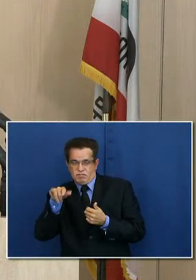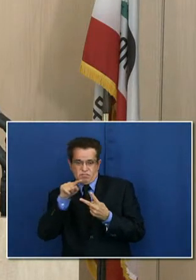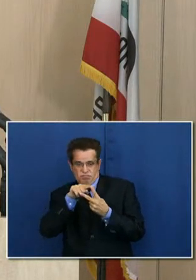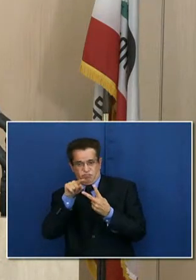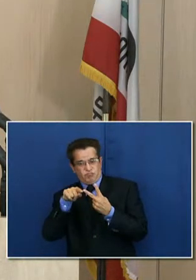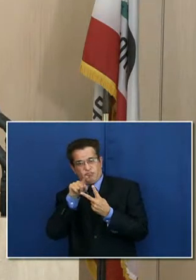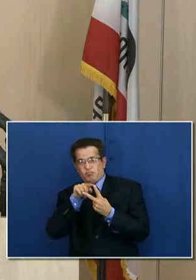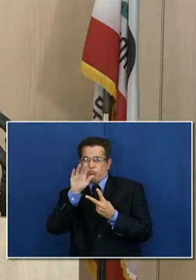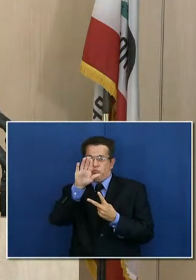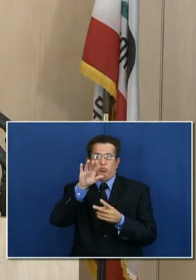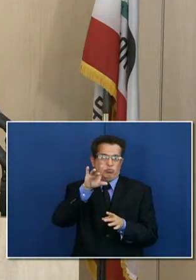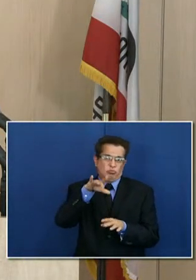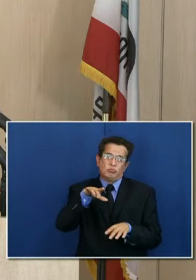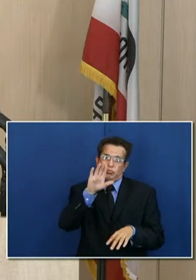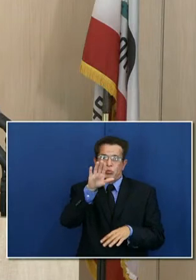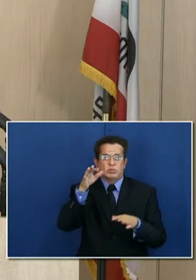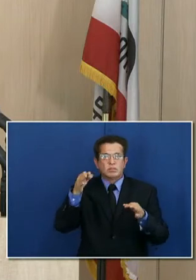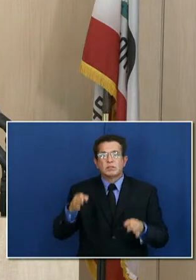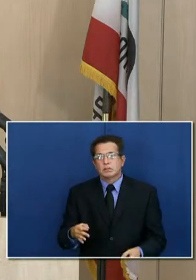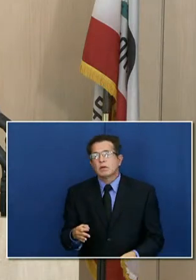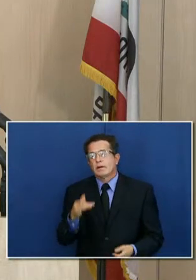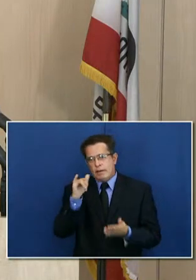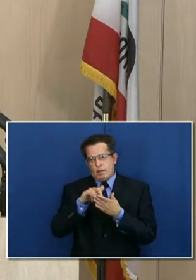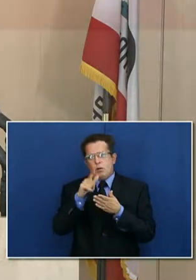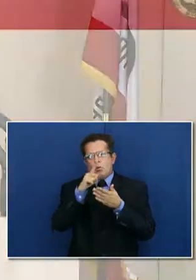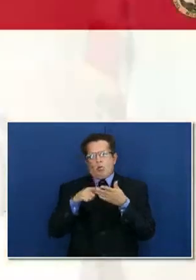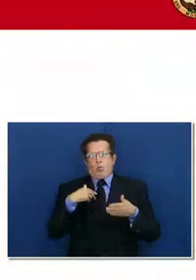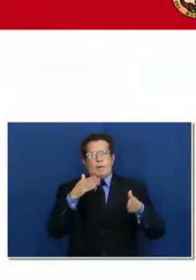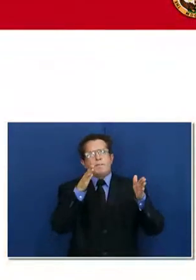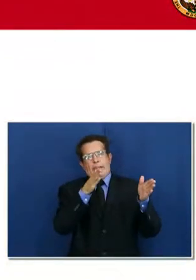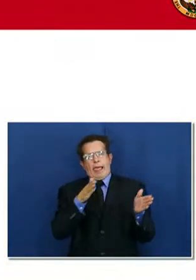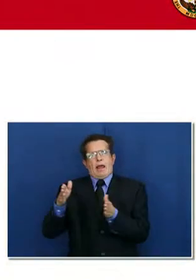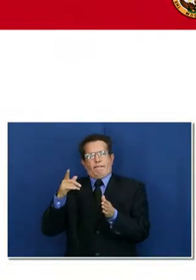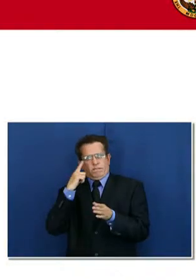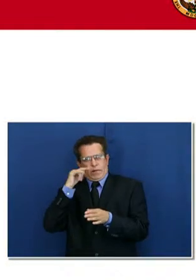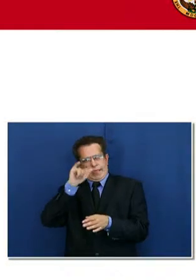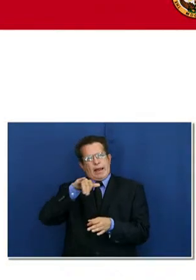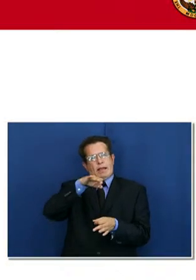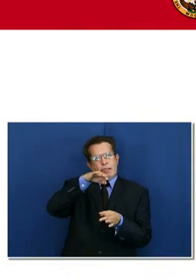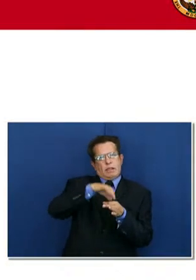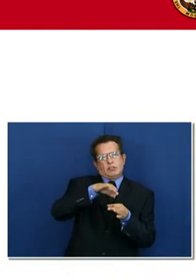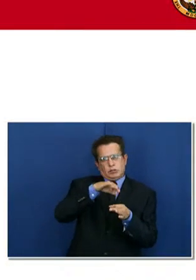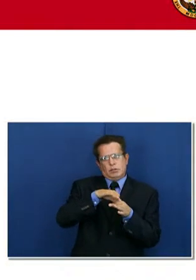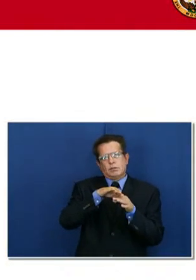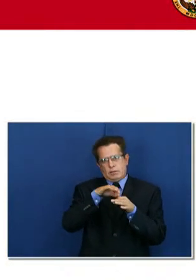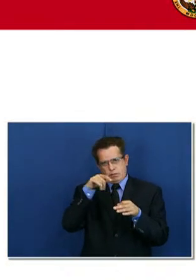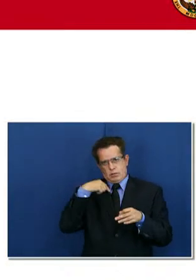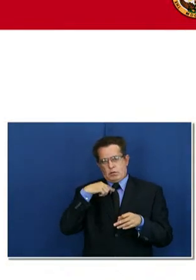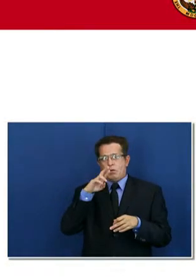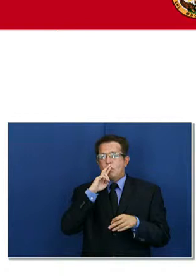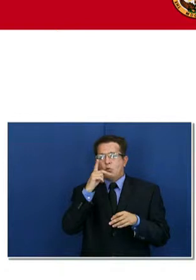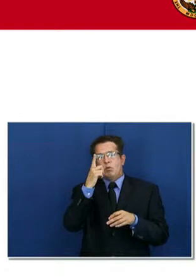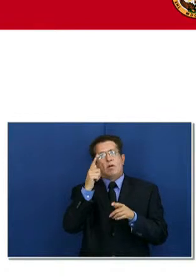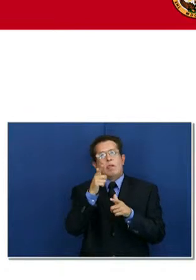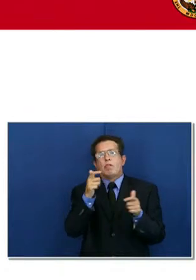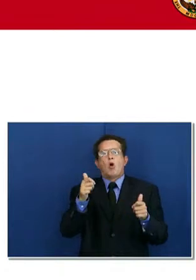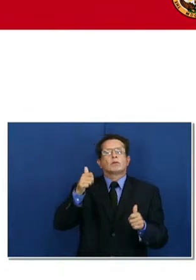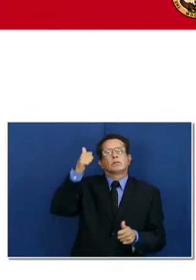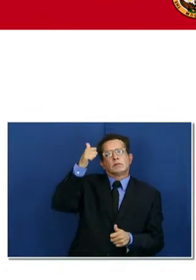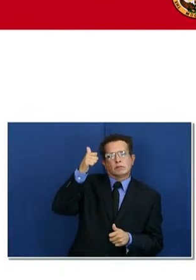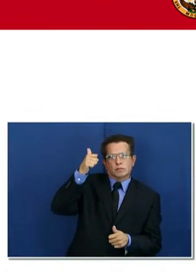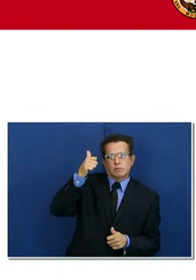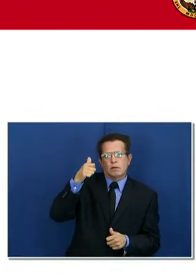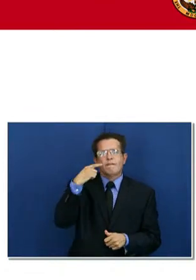you the next slide in terms of what we are planning. Now, when you think about this upcoming election, we become one of the largest employers